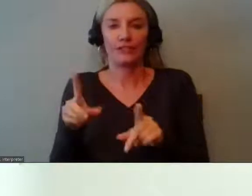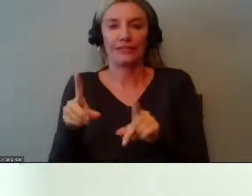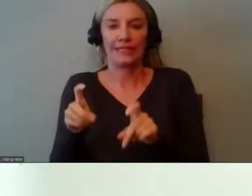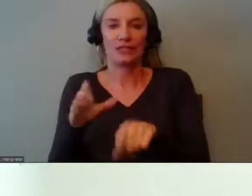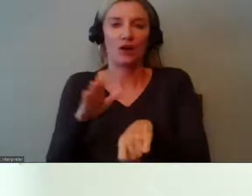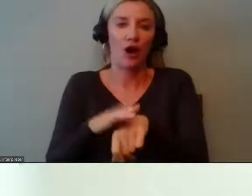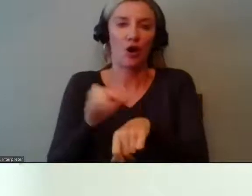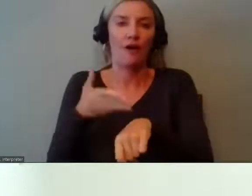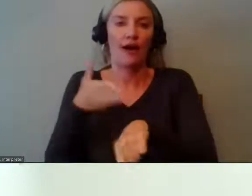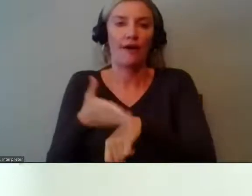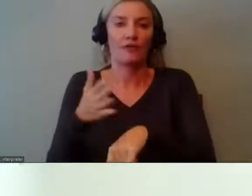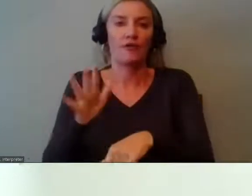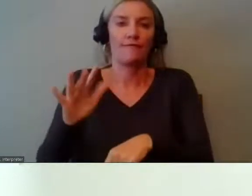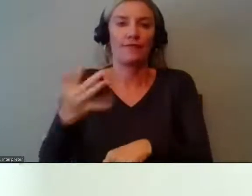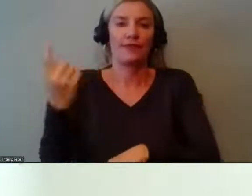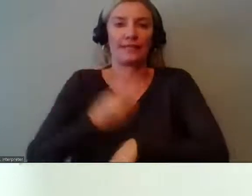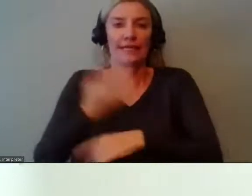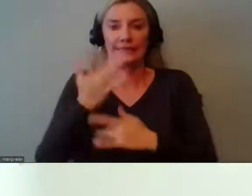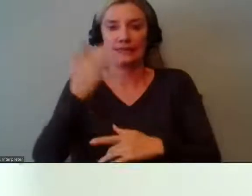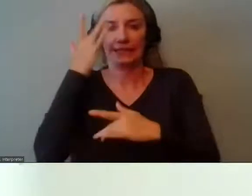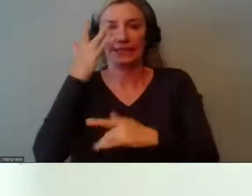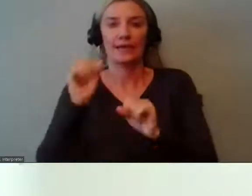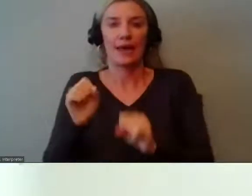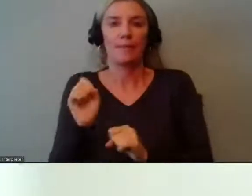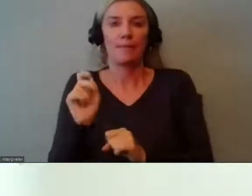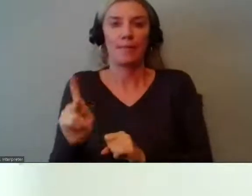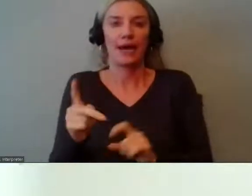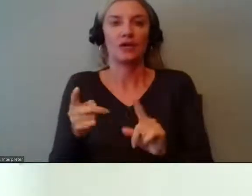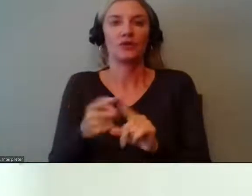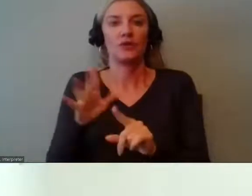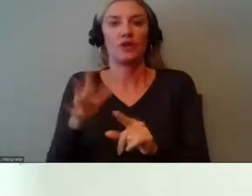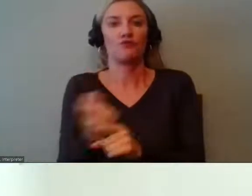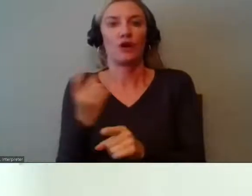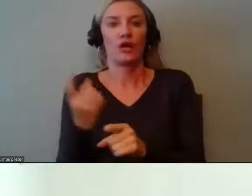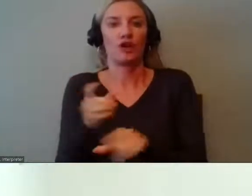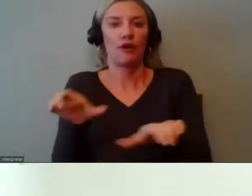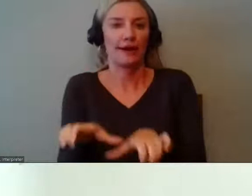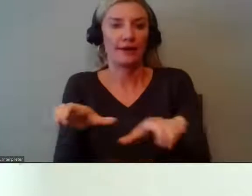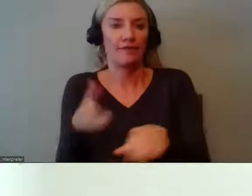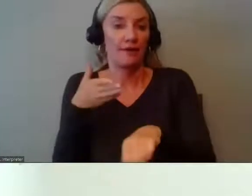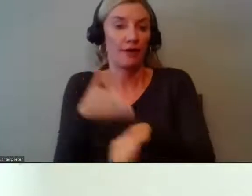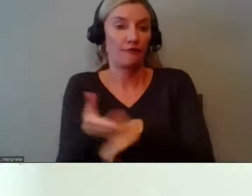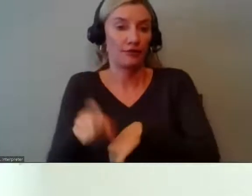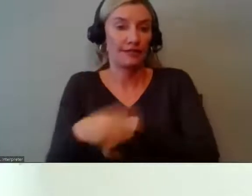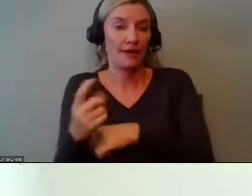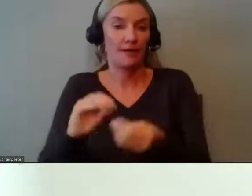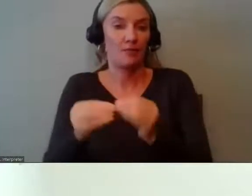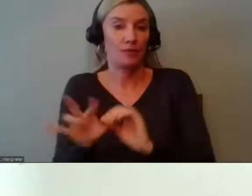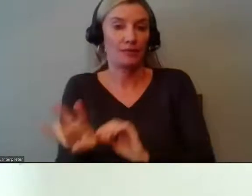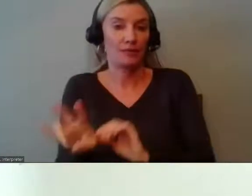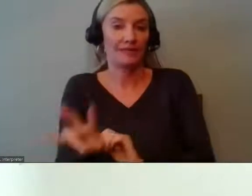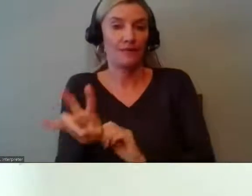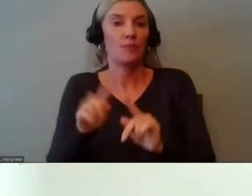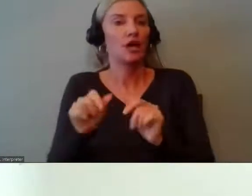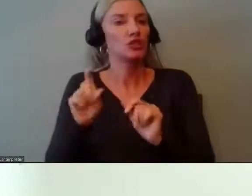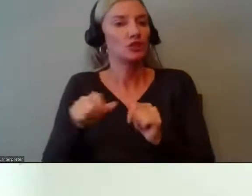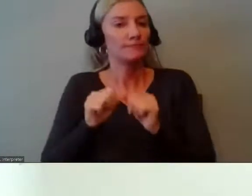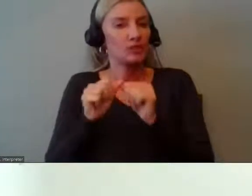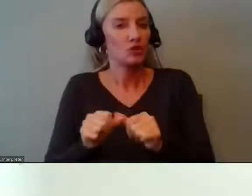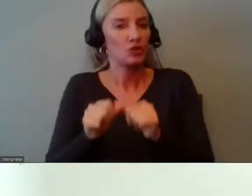can return to their usual activities after day 7, but they should be continuing to be cautious